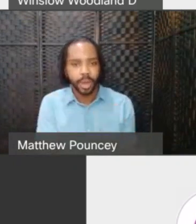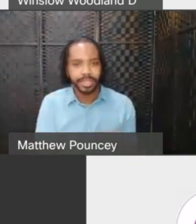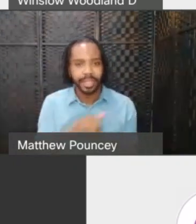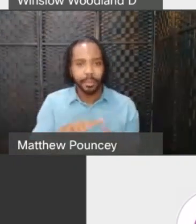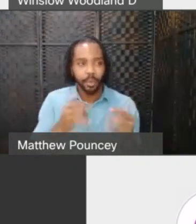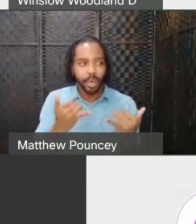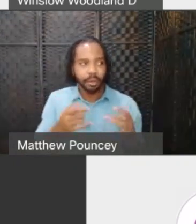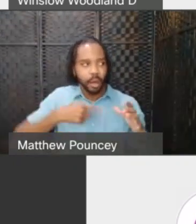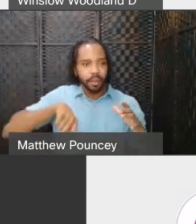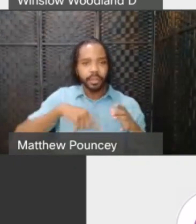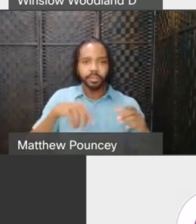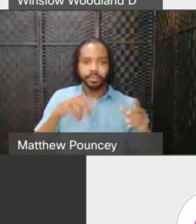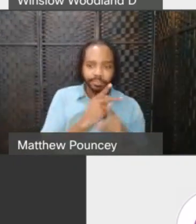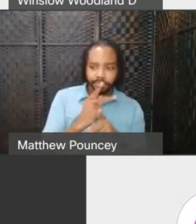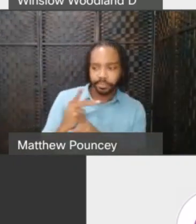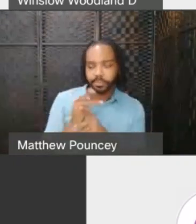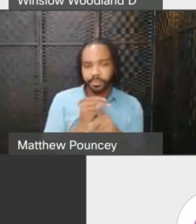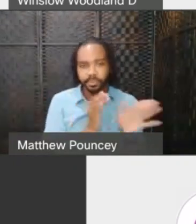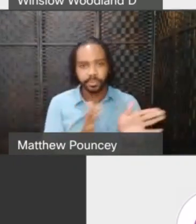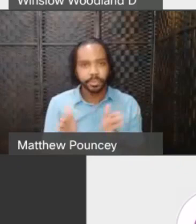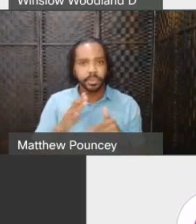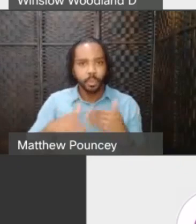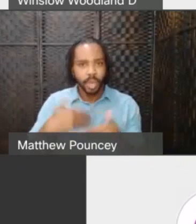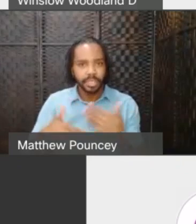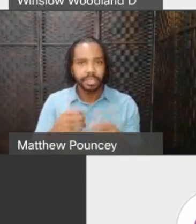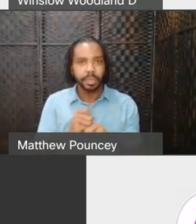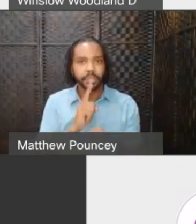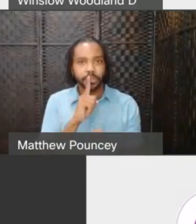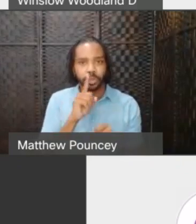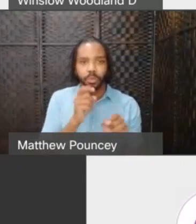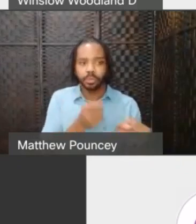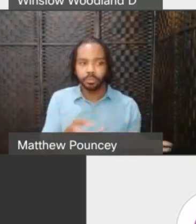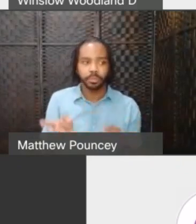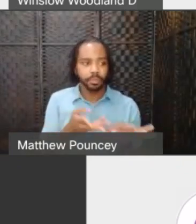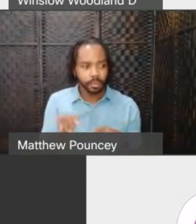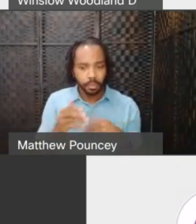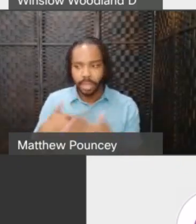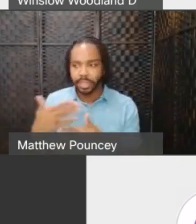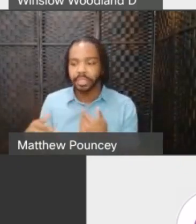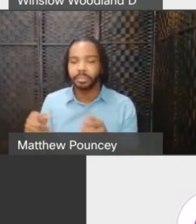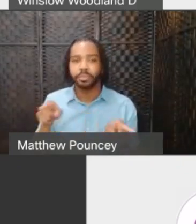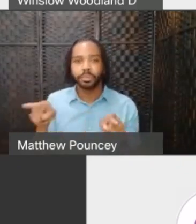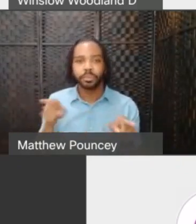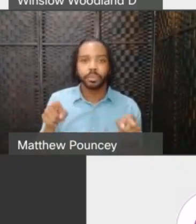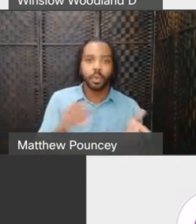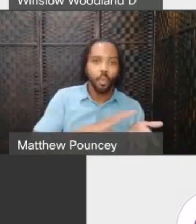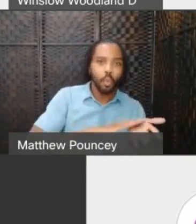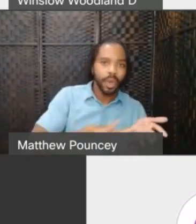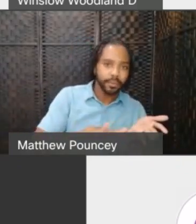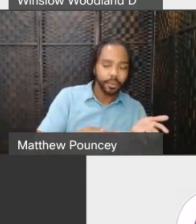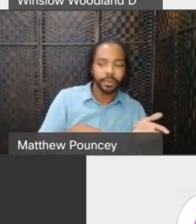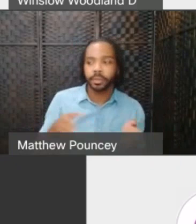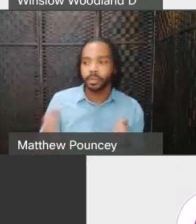sure that we are processing all of those. We're working between waiver and service coordination to make sure that we have